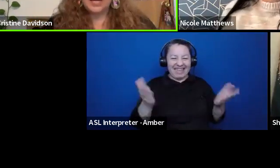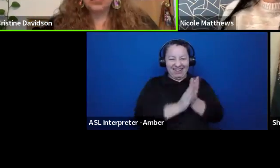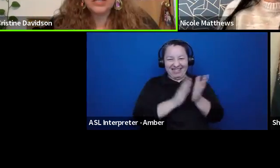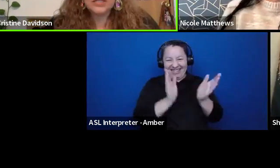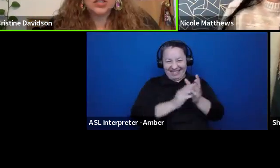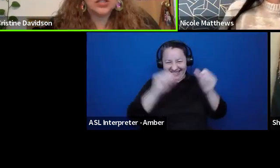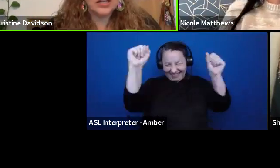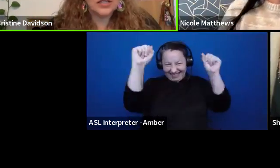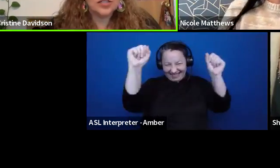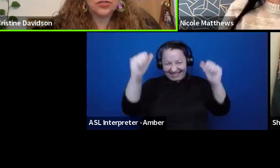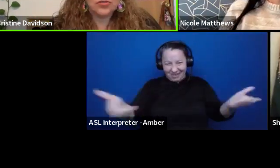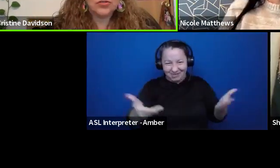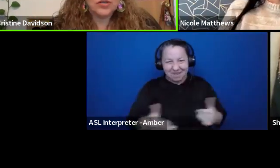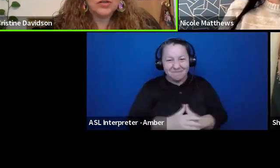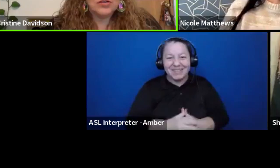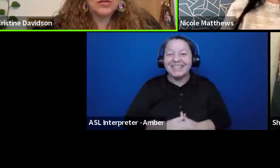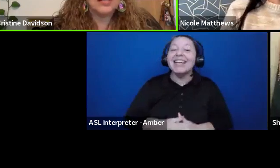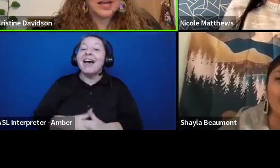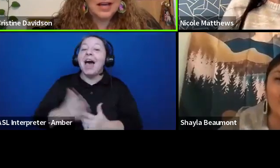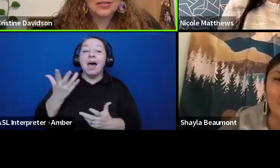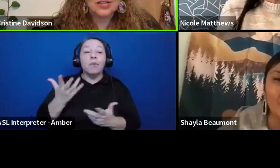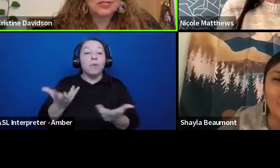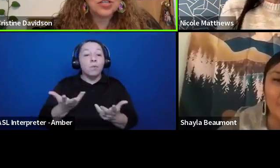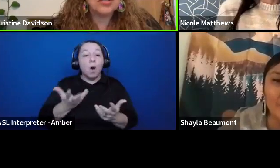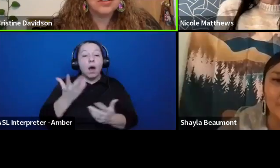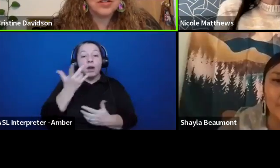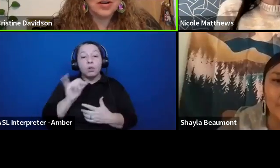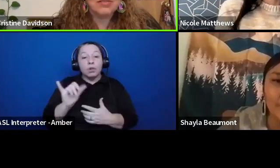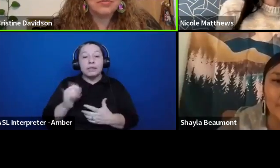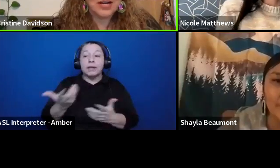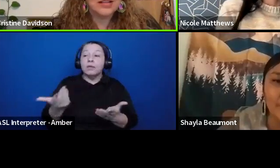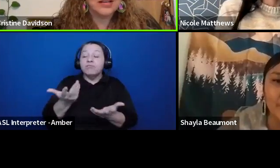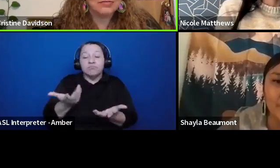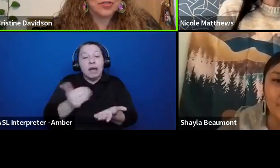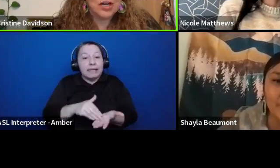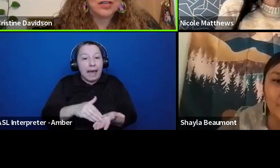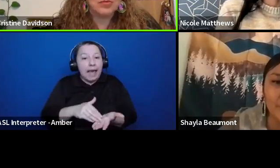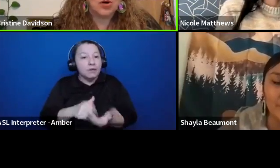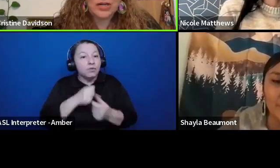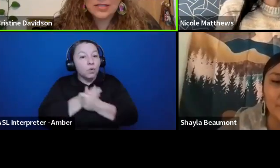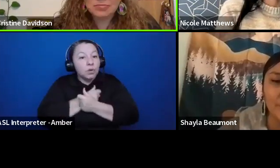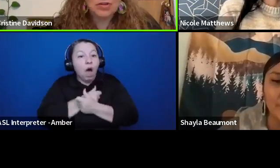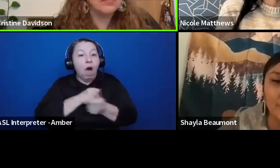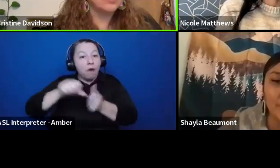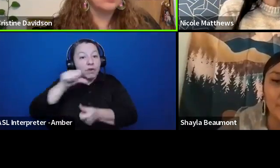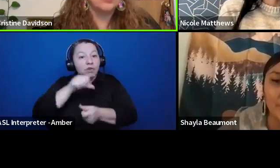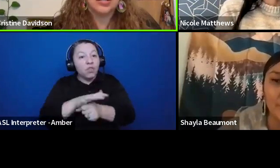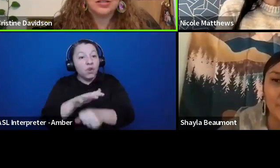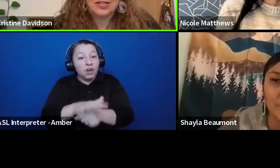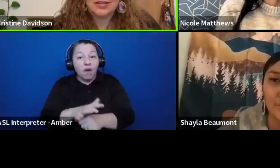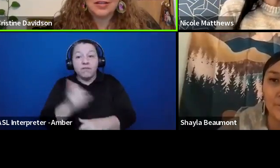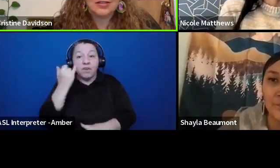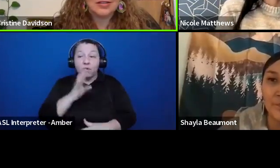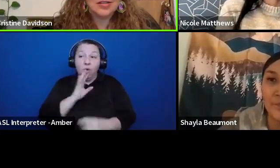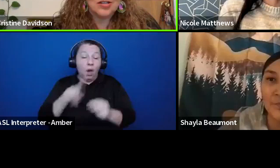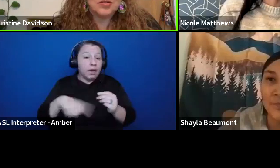Welcome. And what does it look like to, again, love each other enough, right? Like if we're talking about white skin privilege